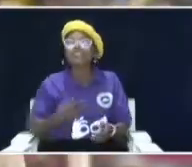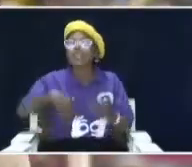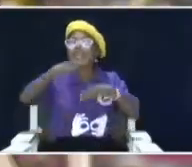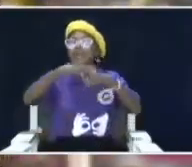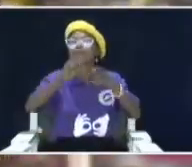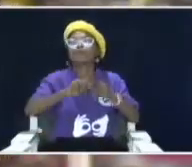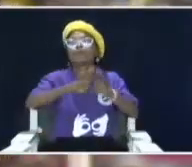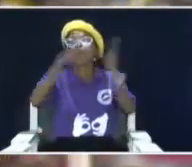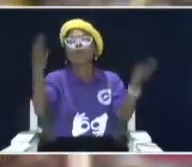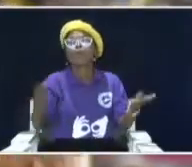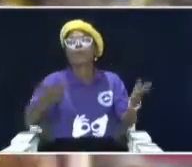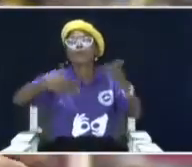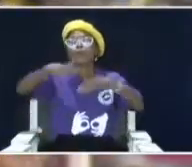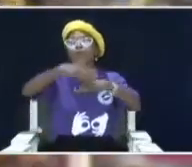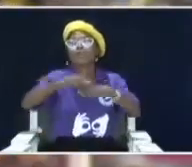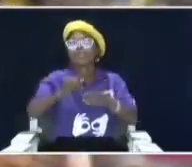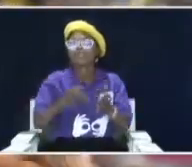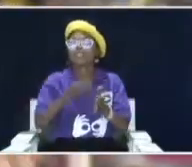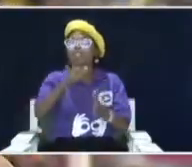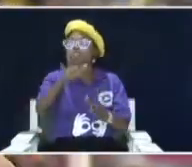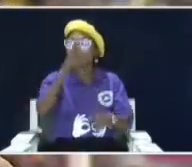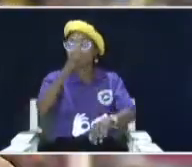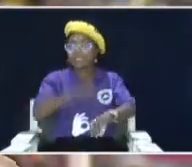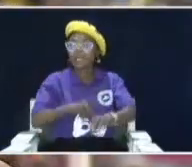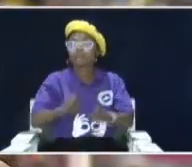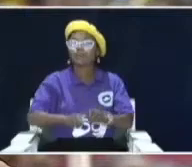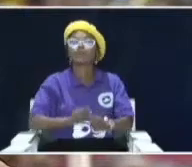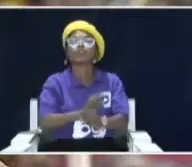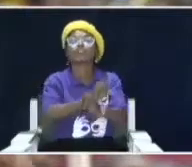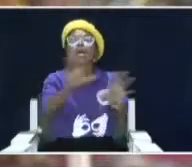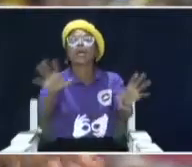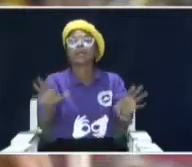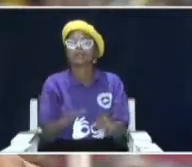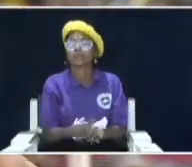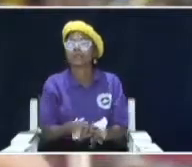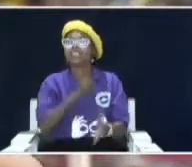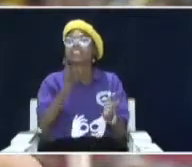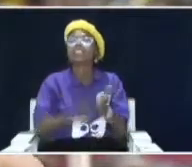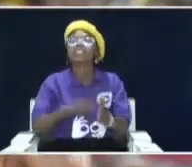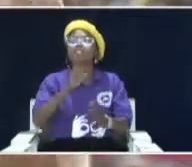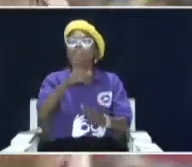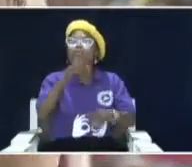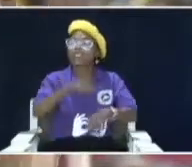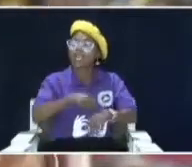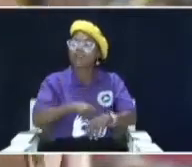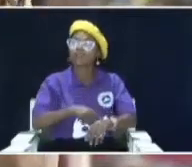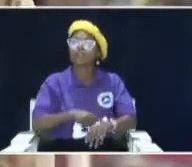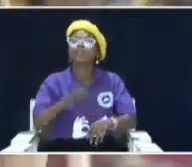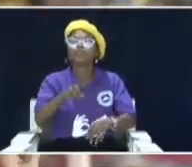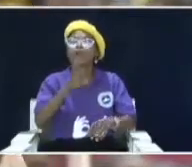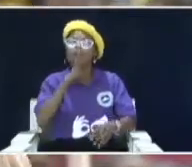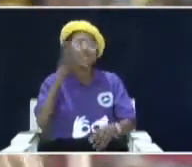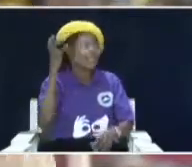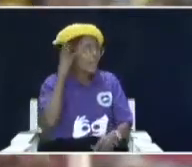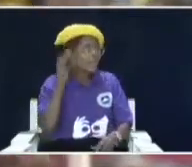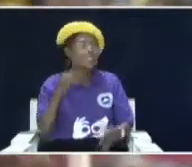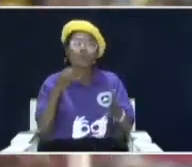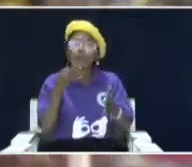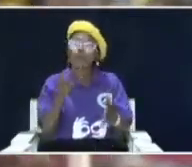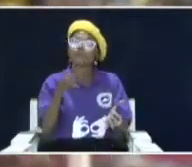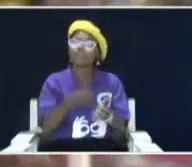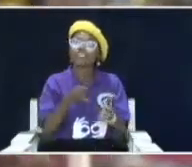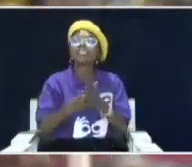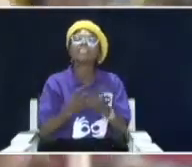Do something now. It is your time to shine. This is your moment. You have been hearing of it. It's